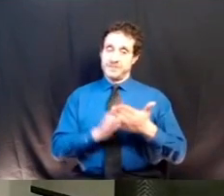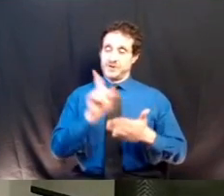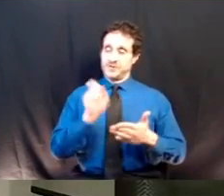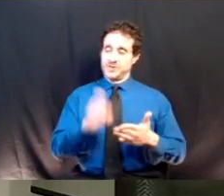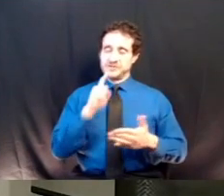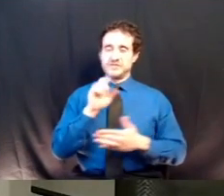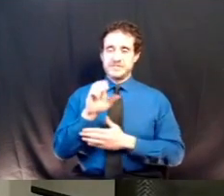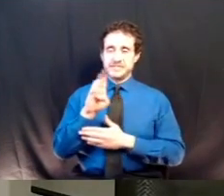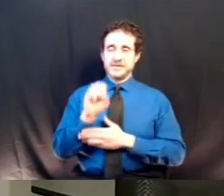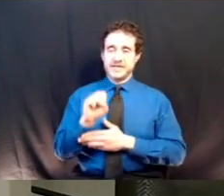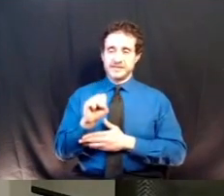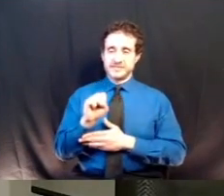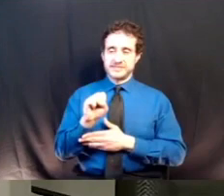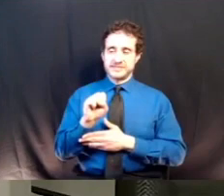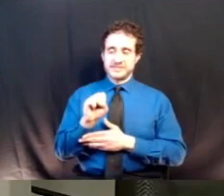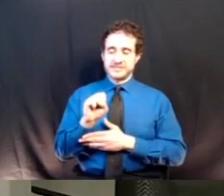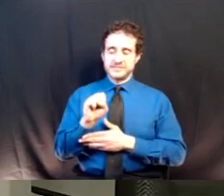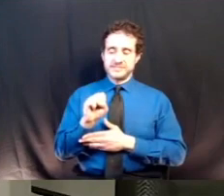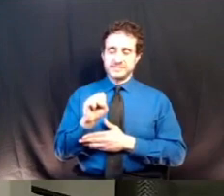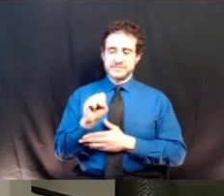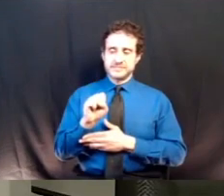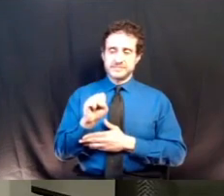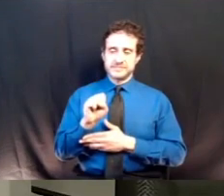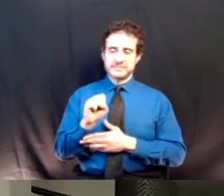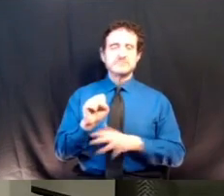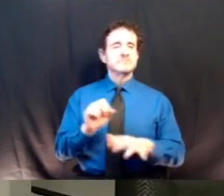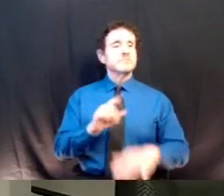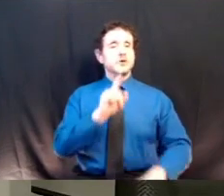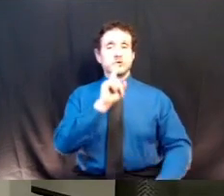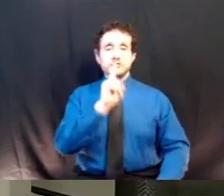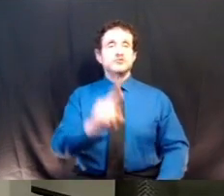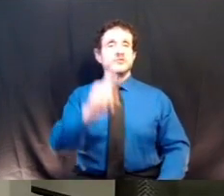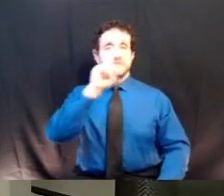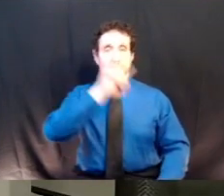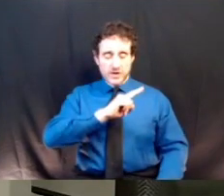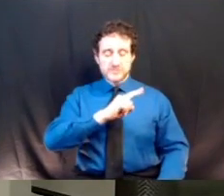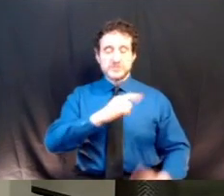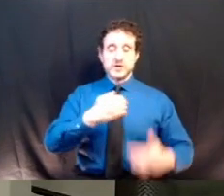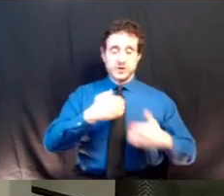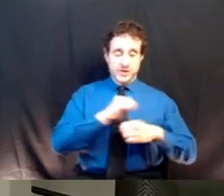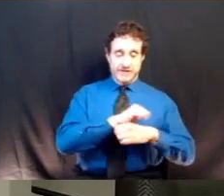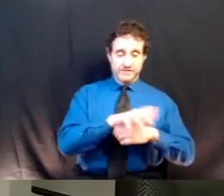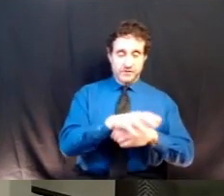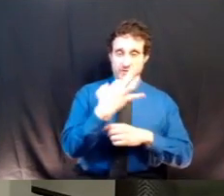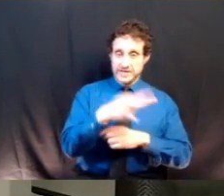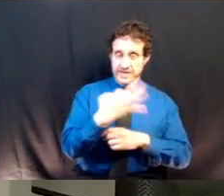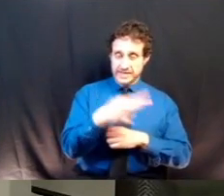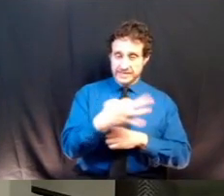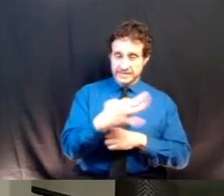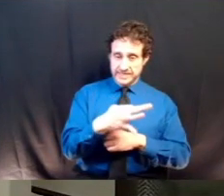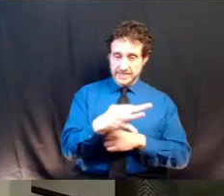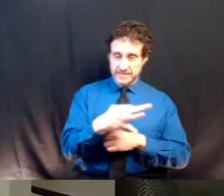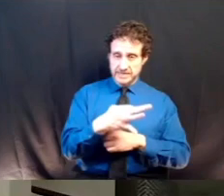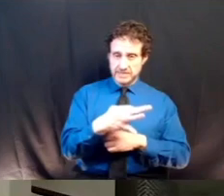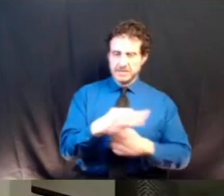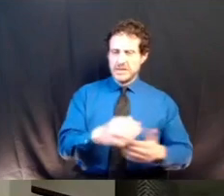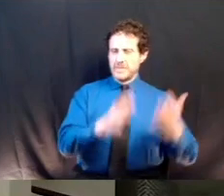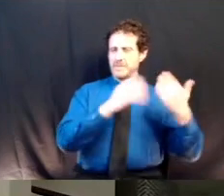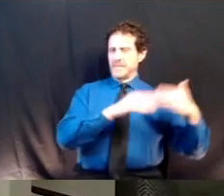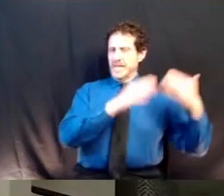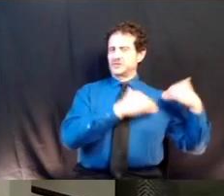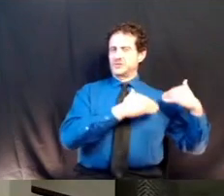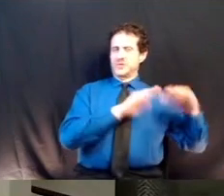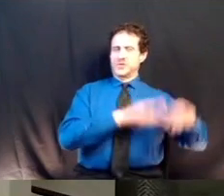CBS2. Is it true there are confirmed cases of COVID-19 tracked back to the recent Open Up Illinois